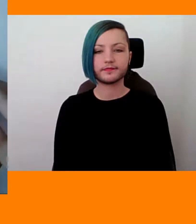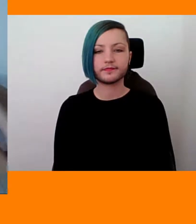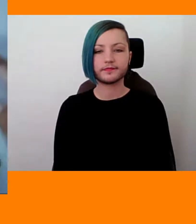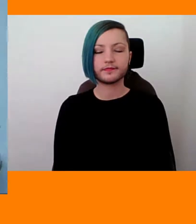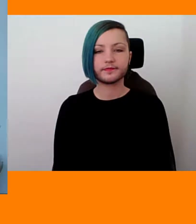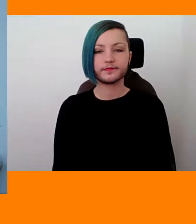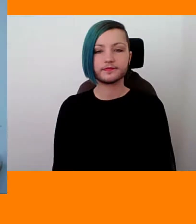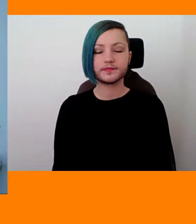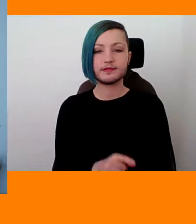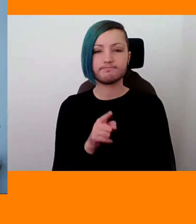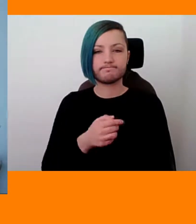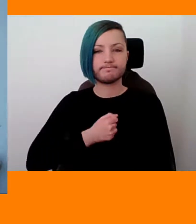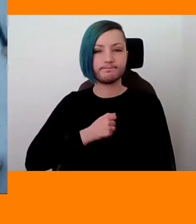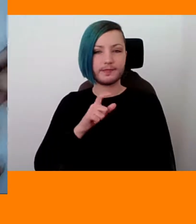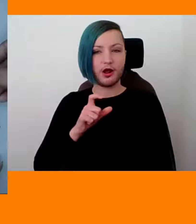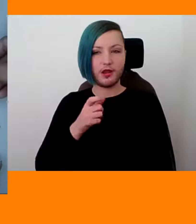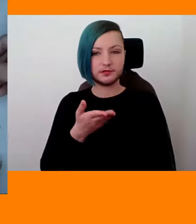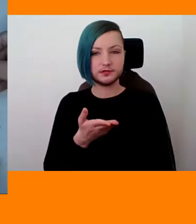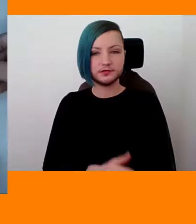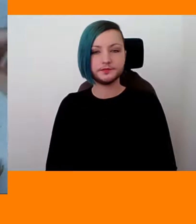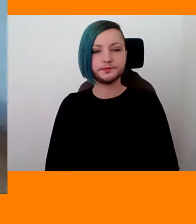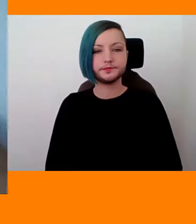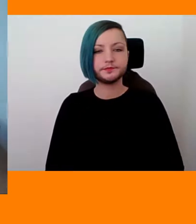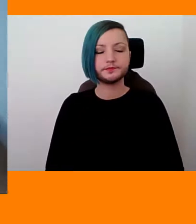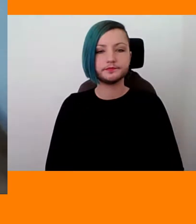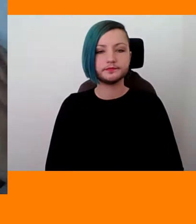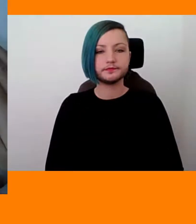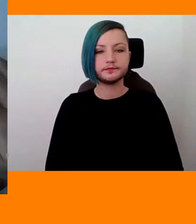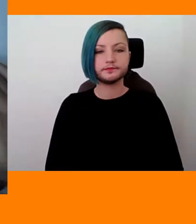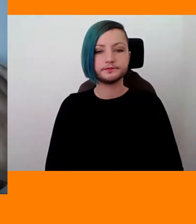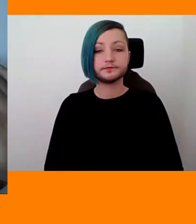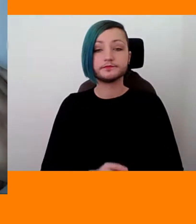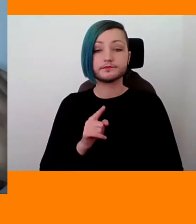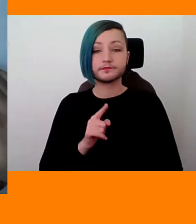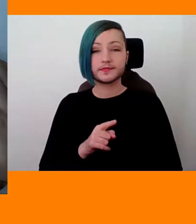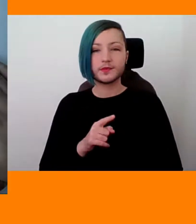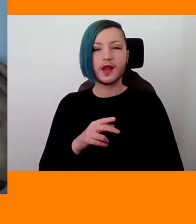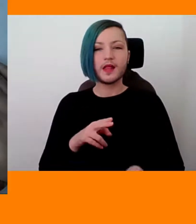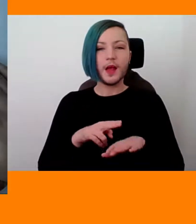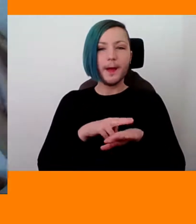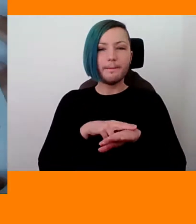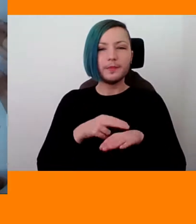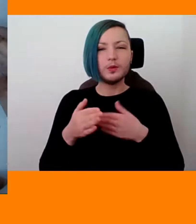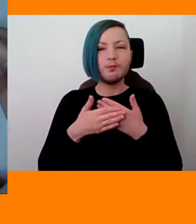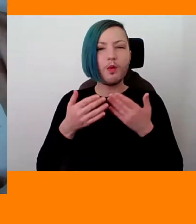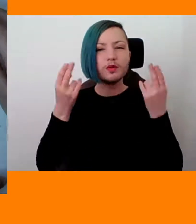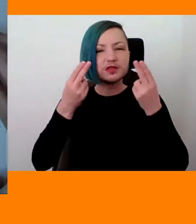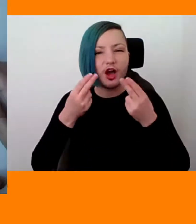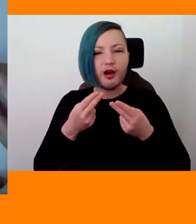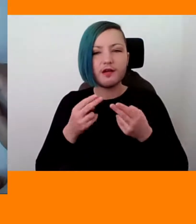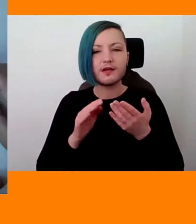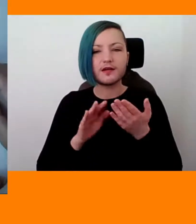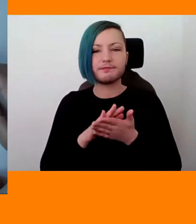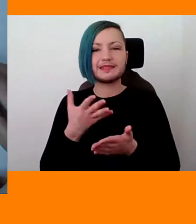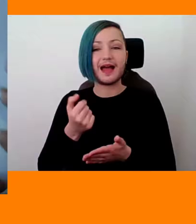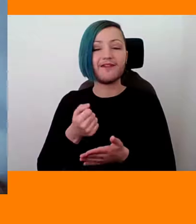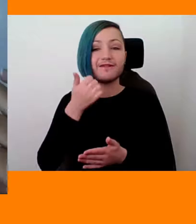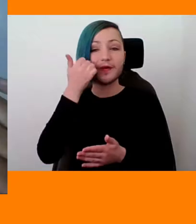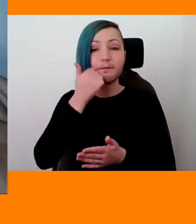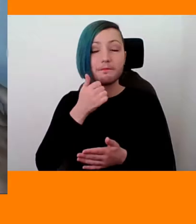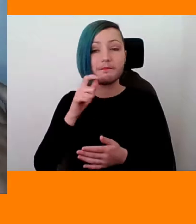So these are the colours I'm working with. For this one, because the blue is a little bit darker, I've got a black pencil